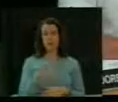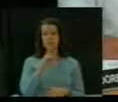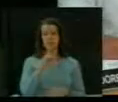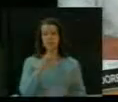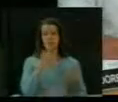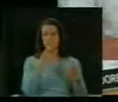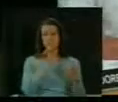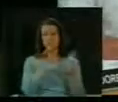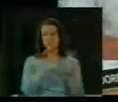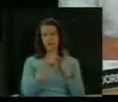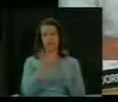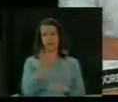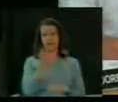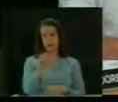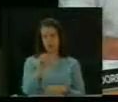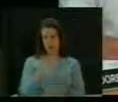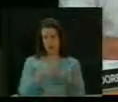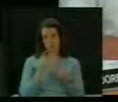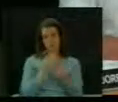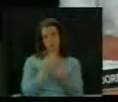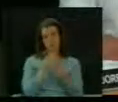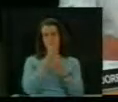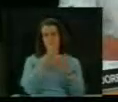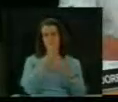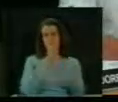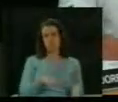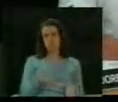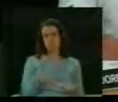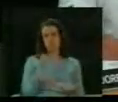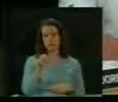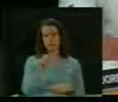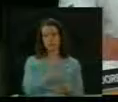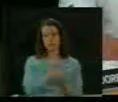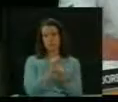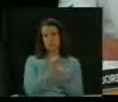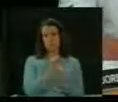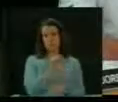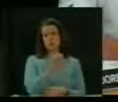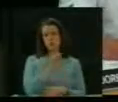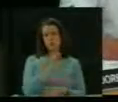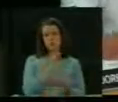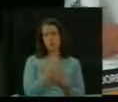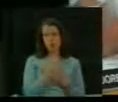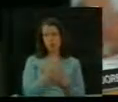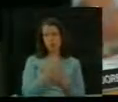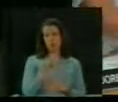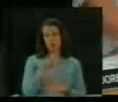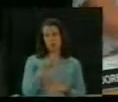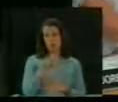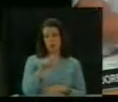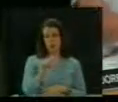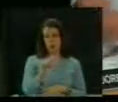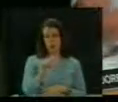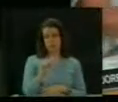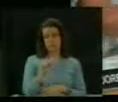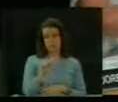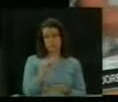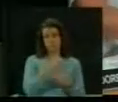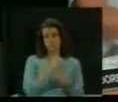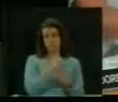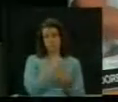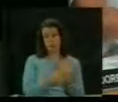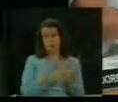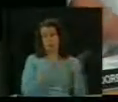Resolution 909. This is a resolution requiring Knox County to accurately report Knox